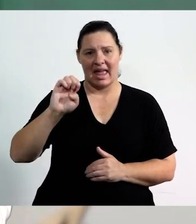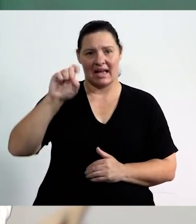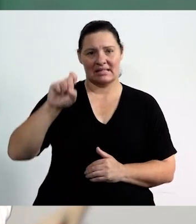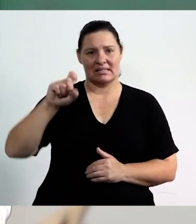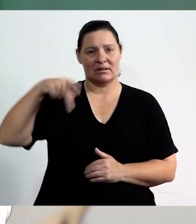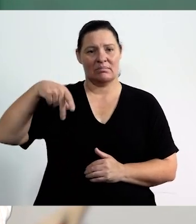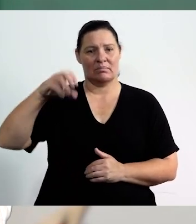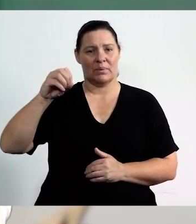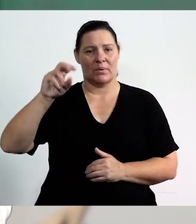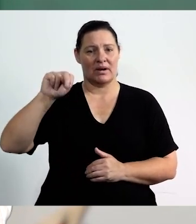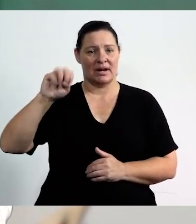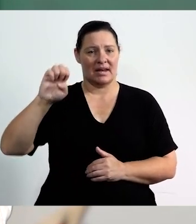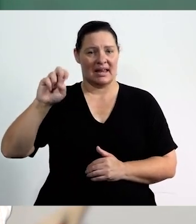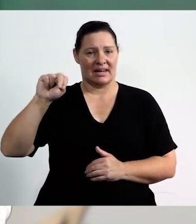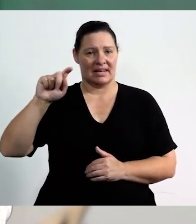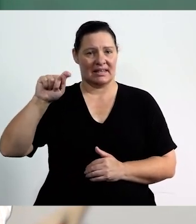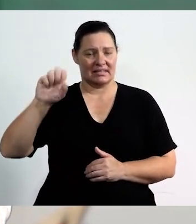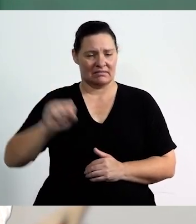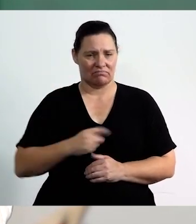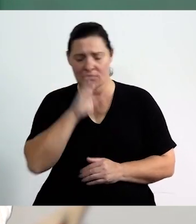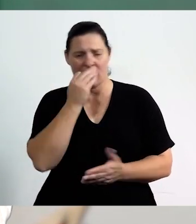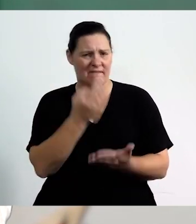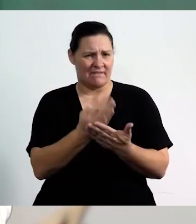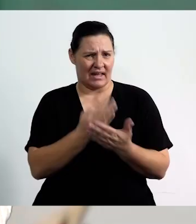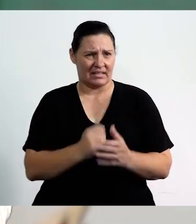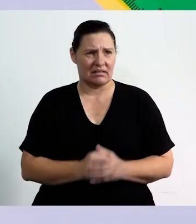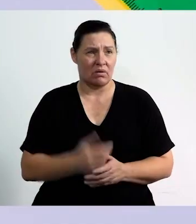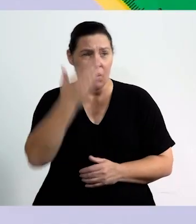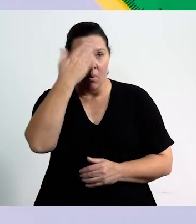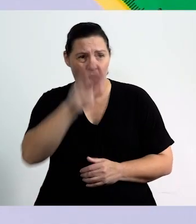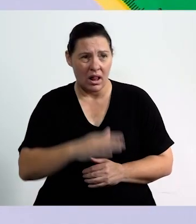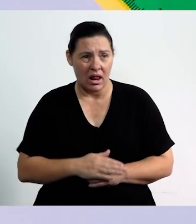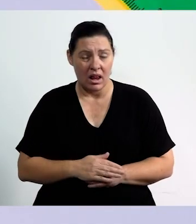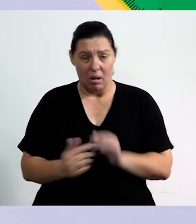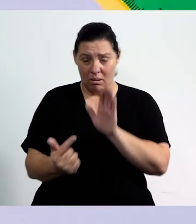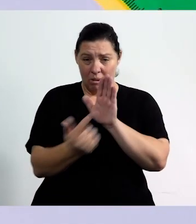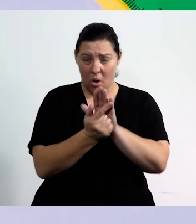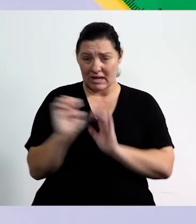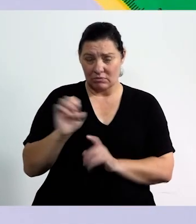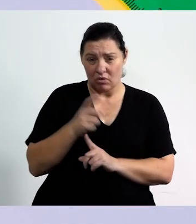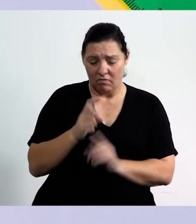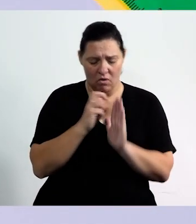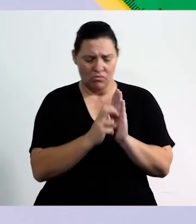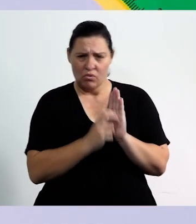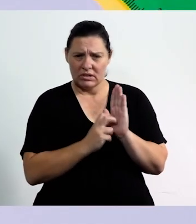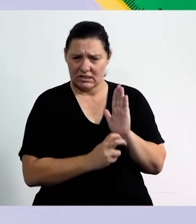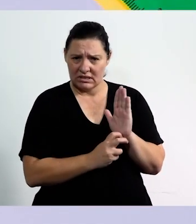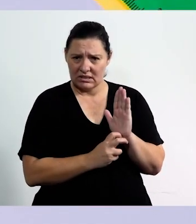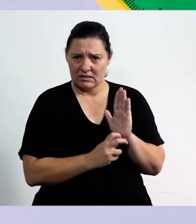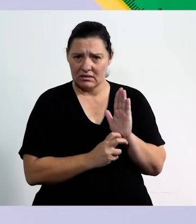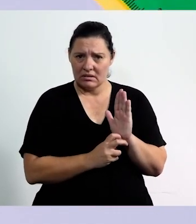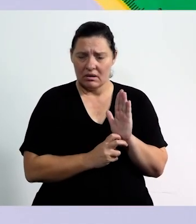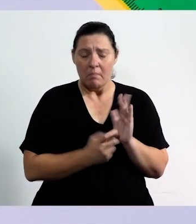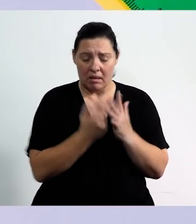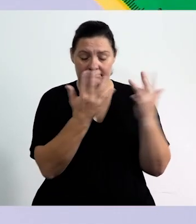So let us start with a fact. Did you know that exponential laws or rules make